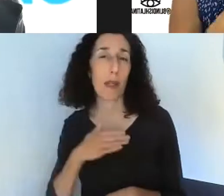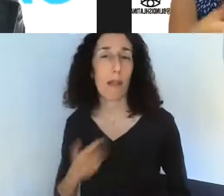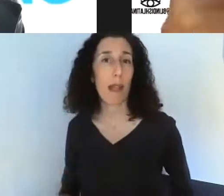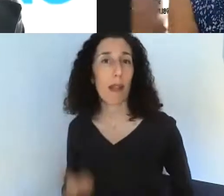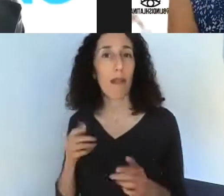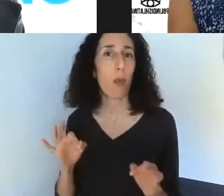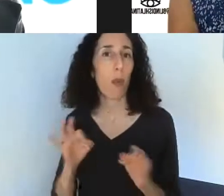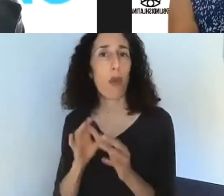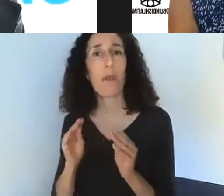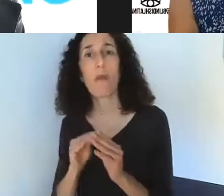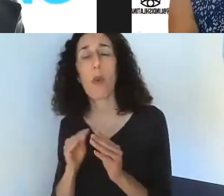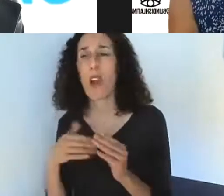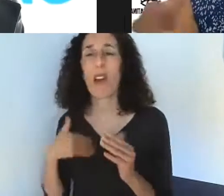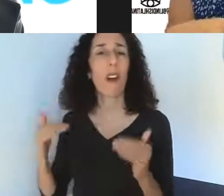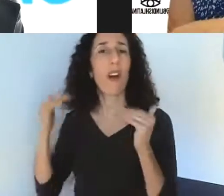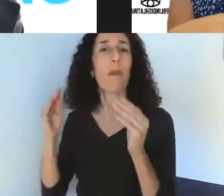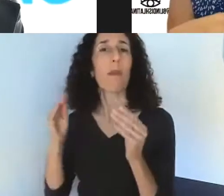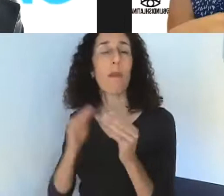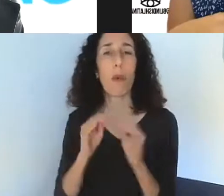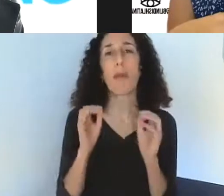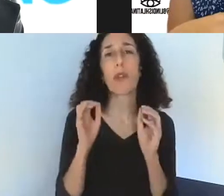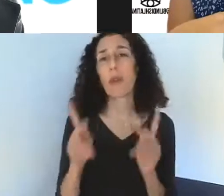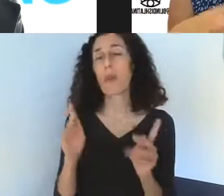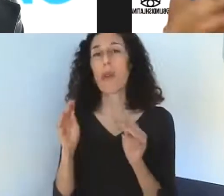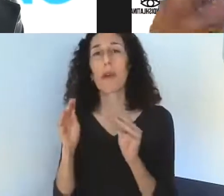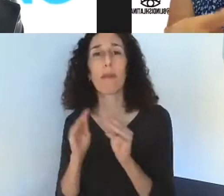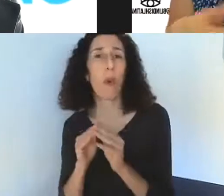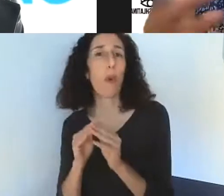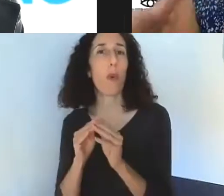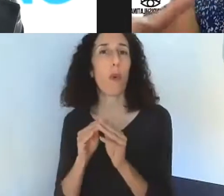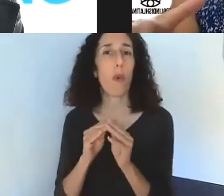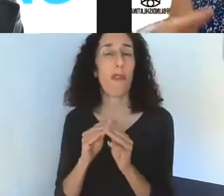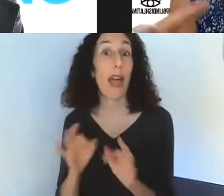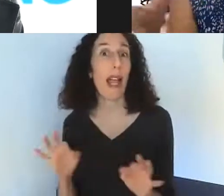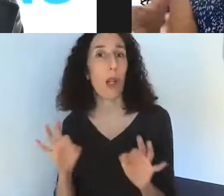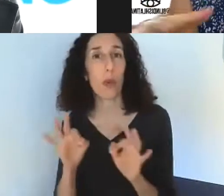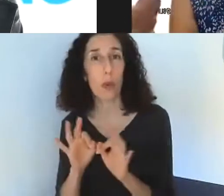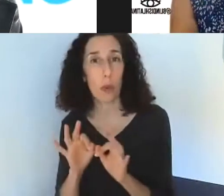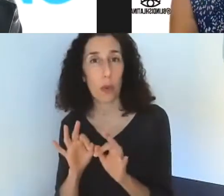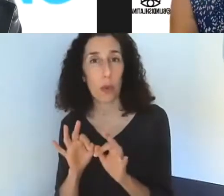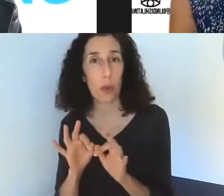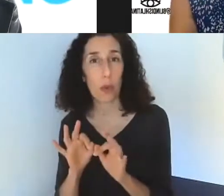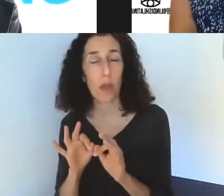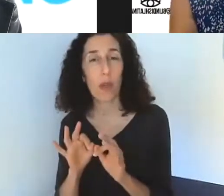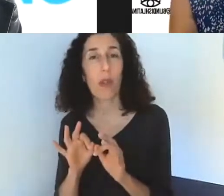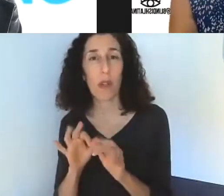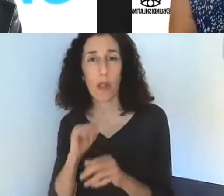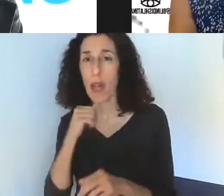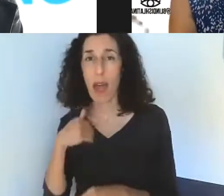just everything is valued more if they don't have a